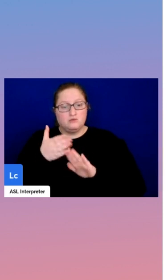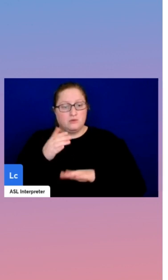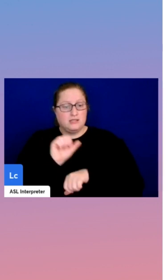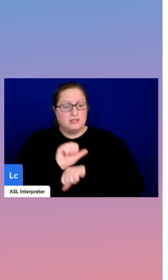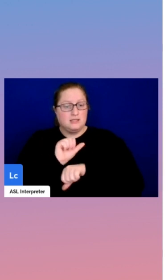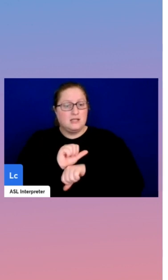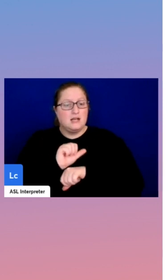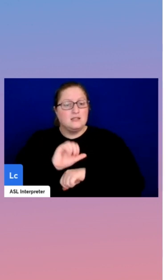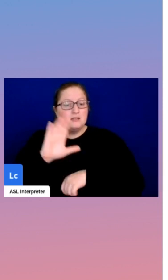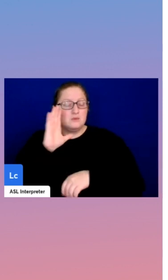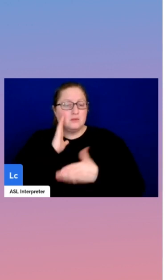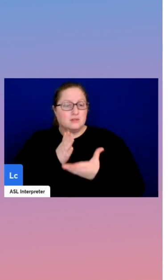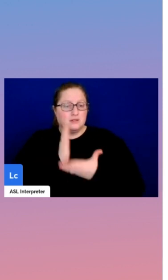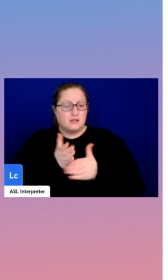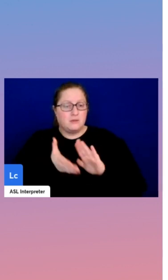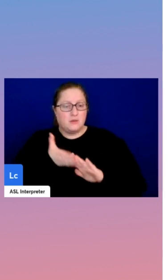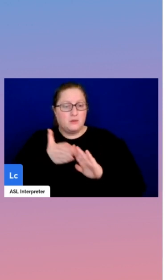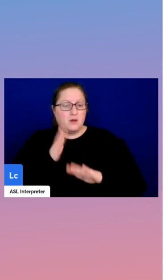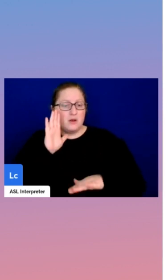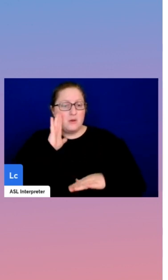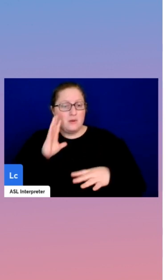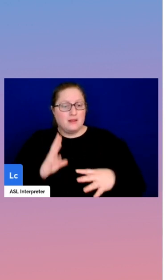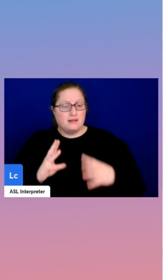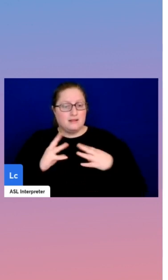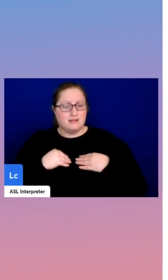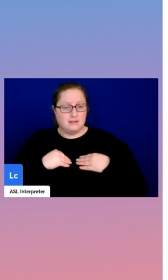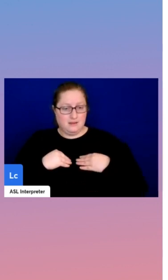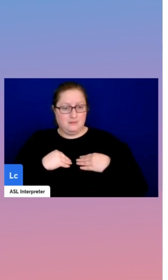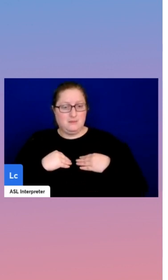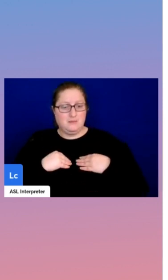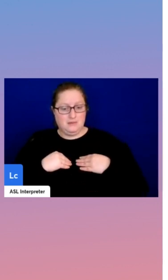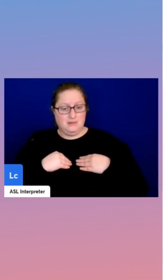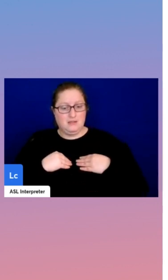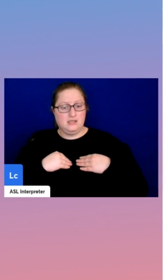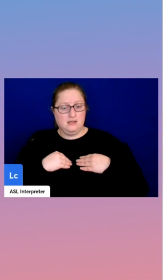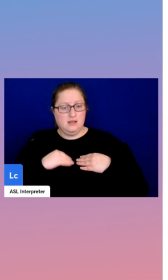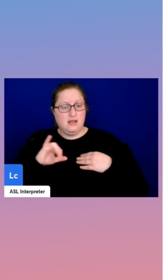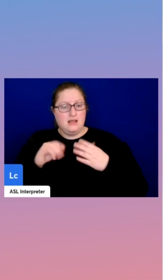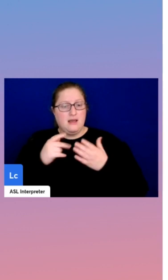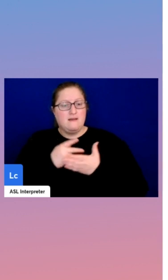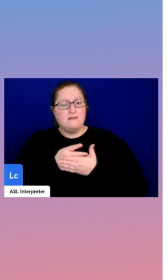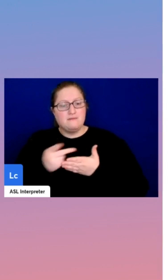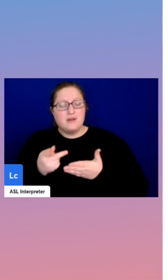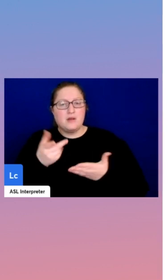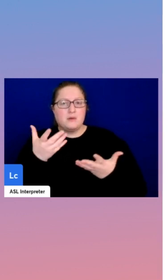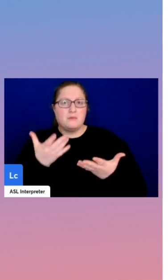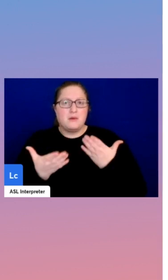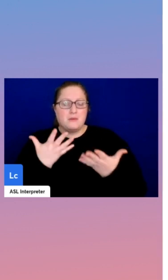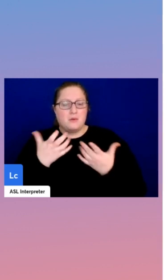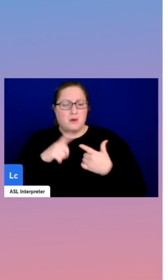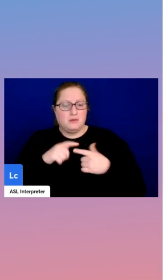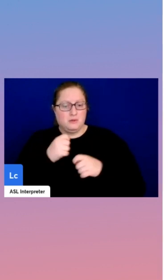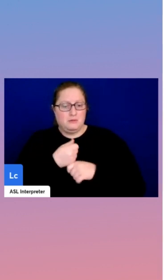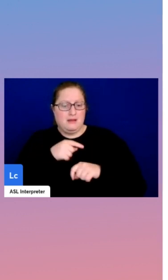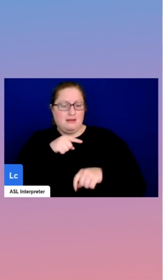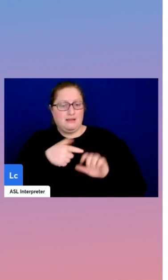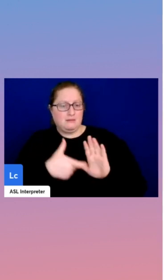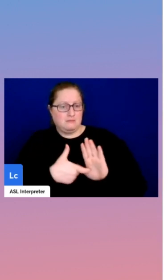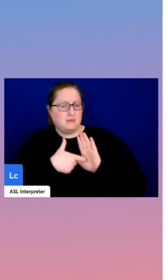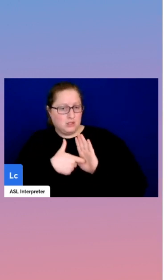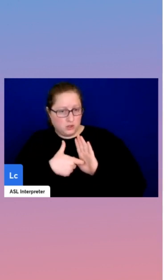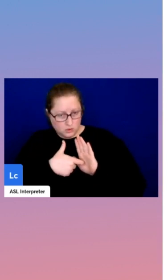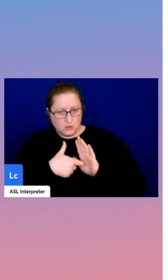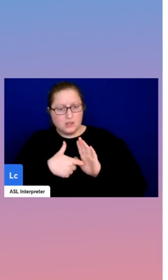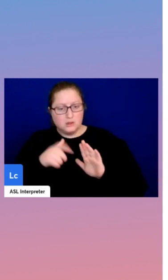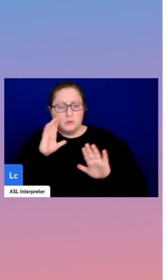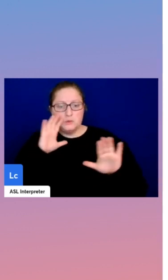and advisory, it accepts that this fails, but you would like probably to make this mandatory, right? And we are going to do the